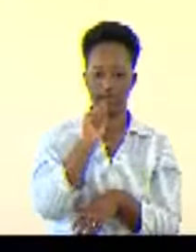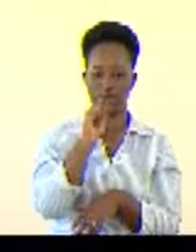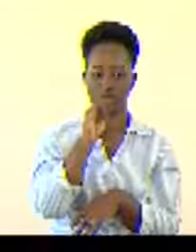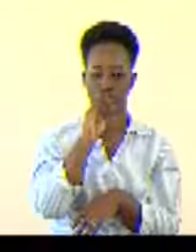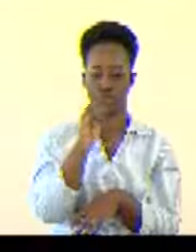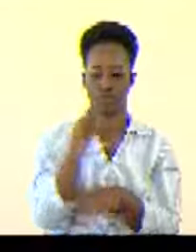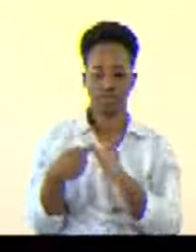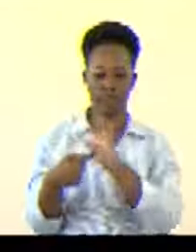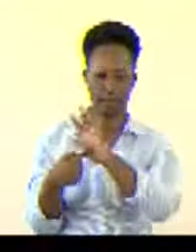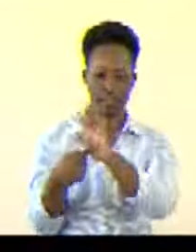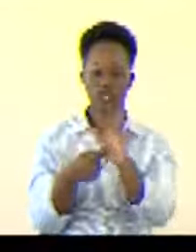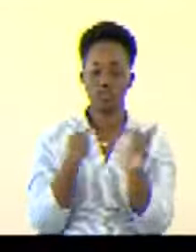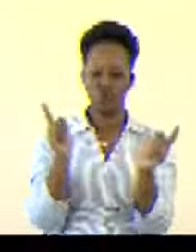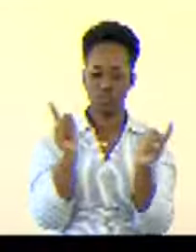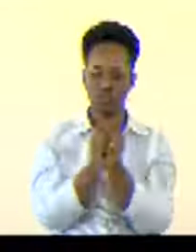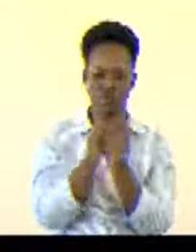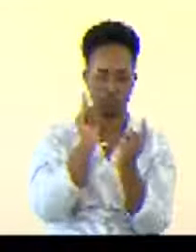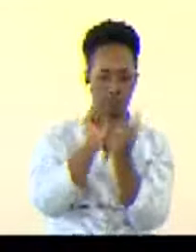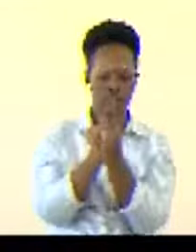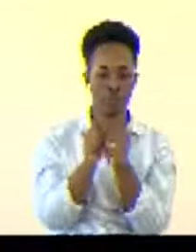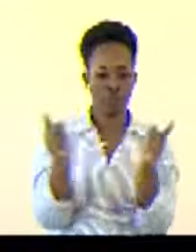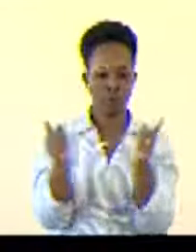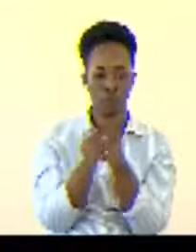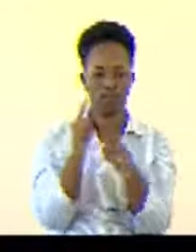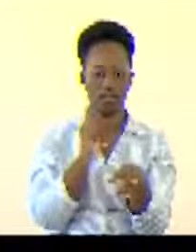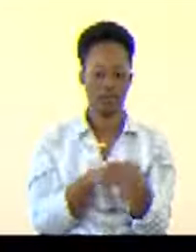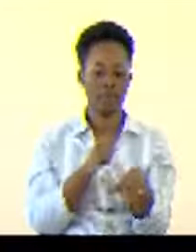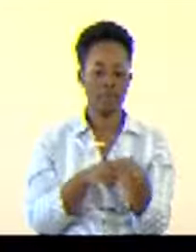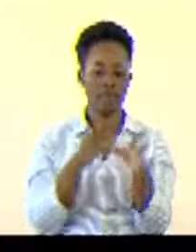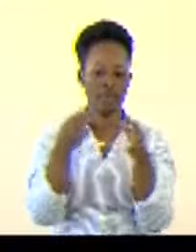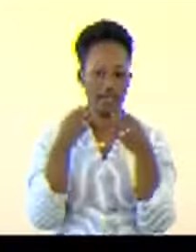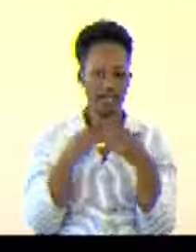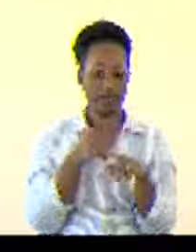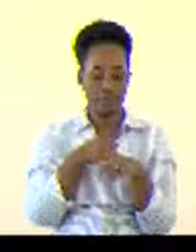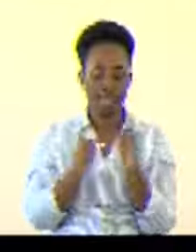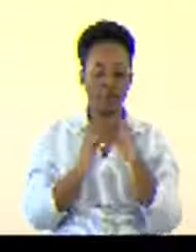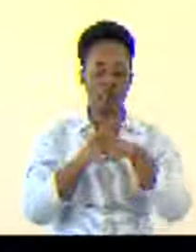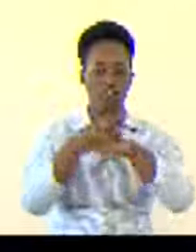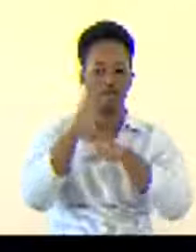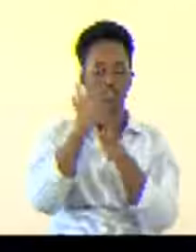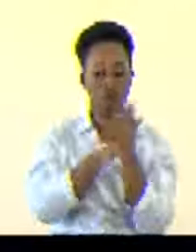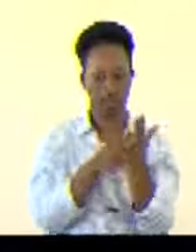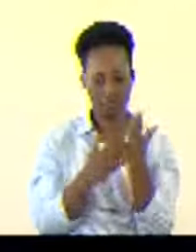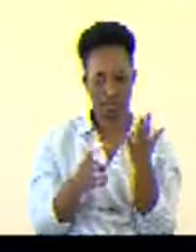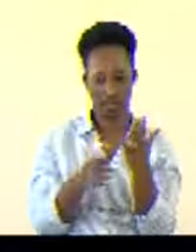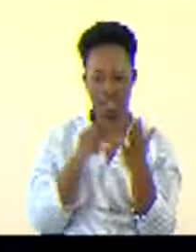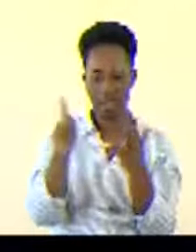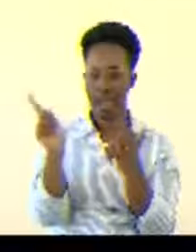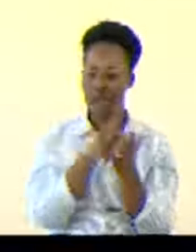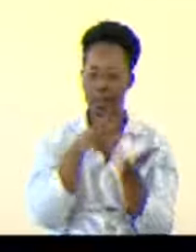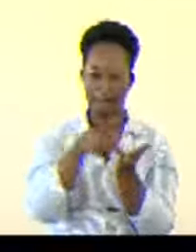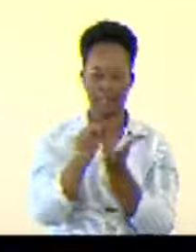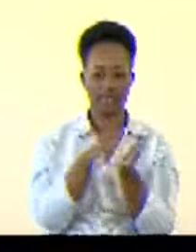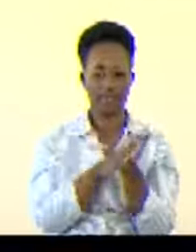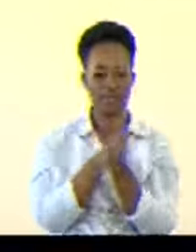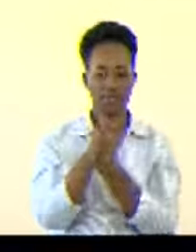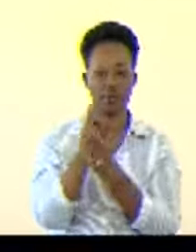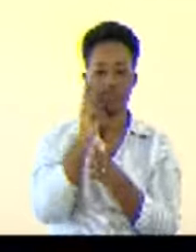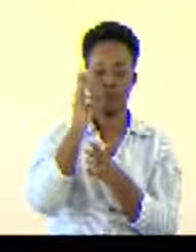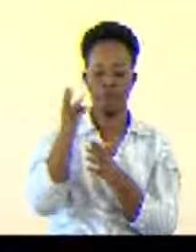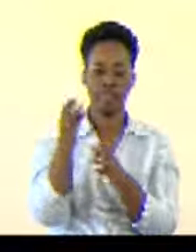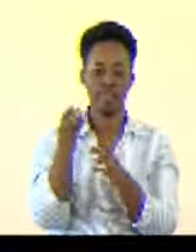short-term financial obligations like current liabilities, bank overdraft, short-term loan, unpaid expenses, prepaid